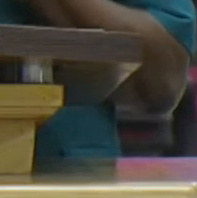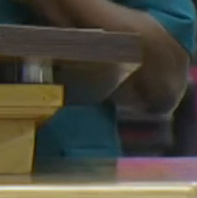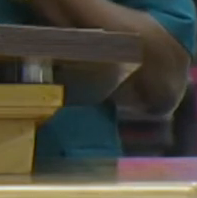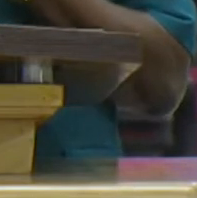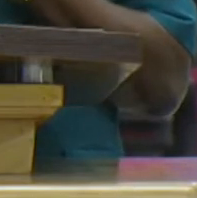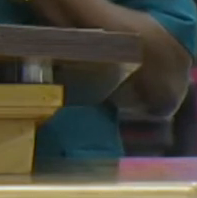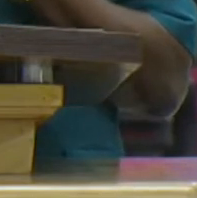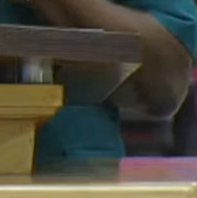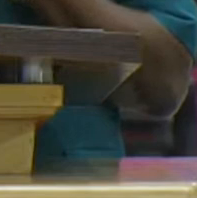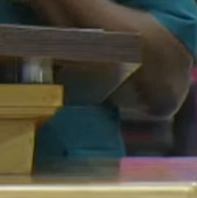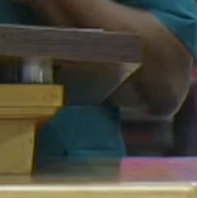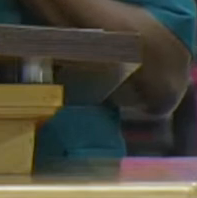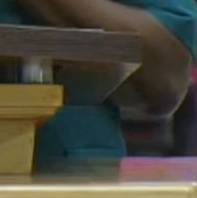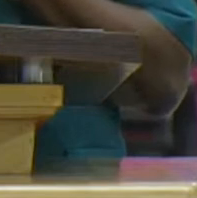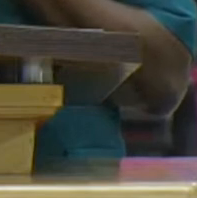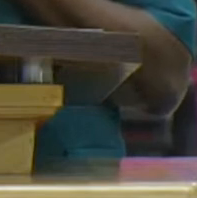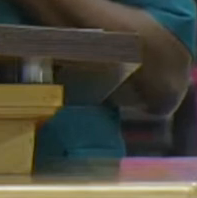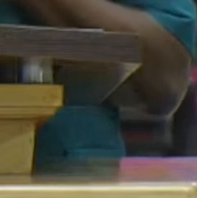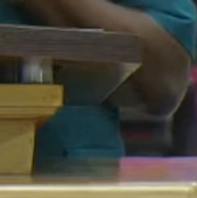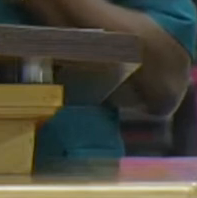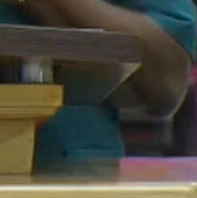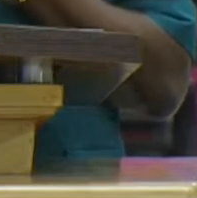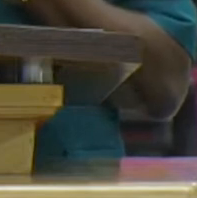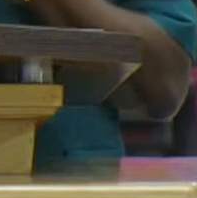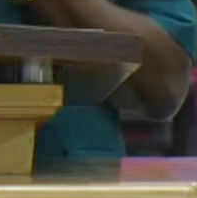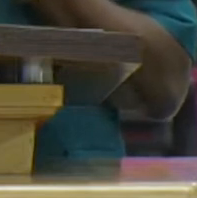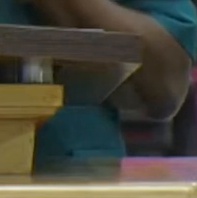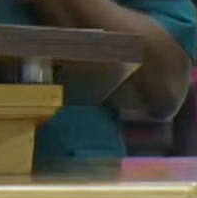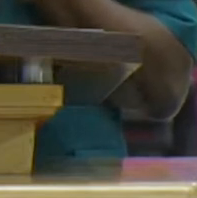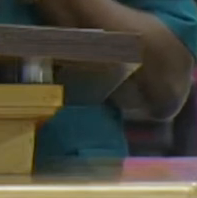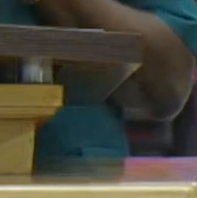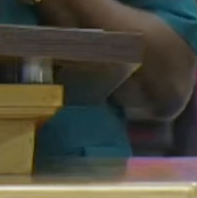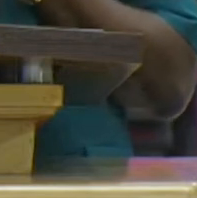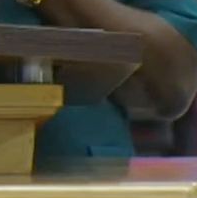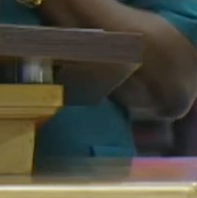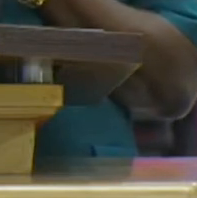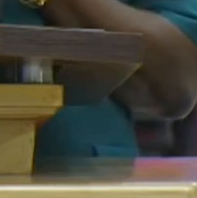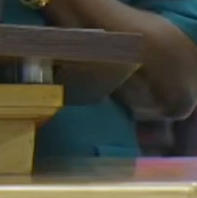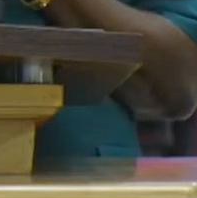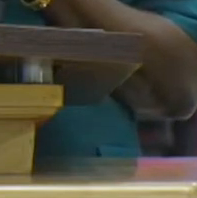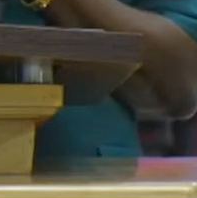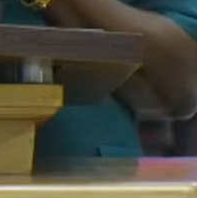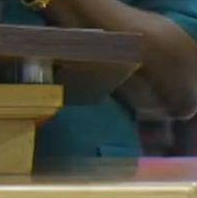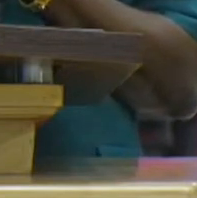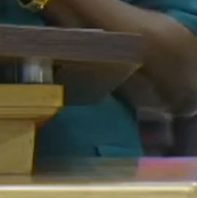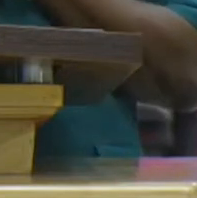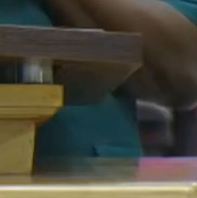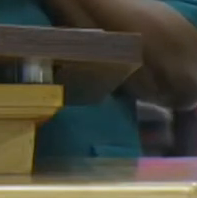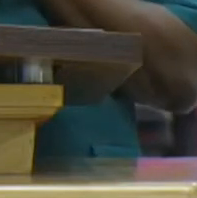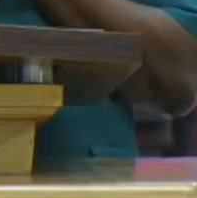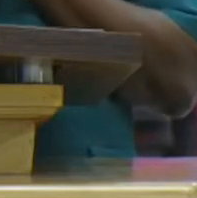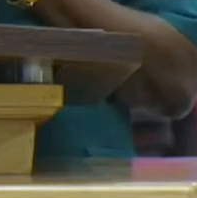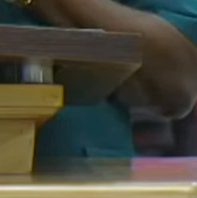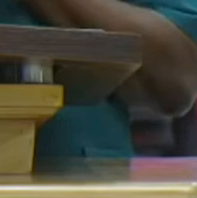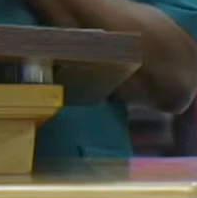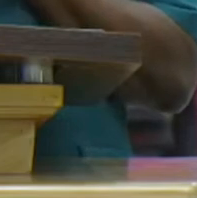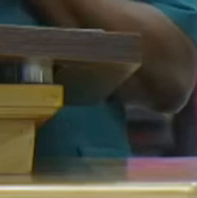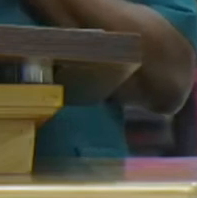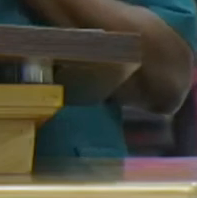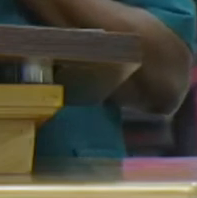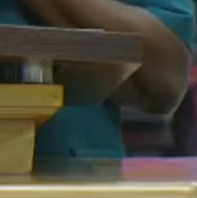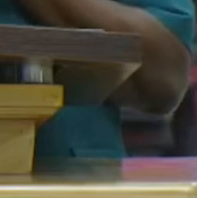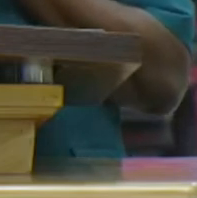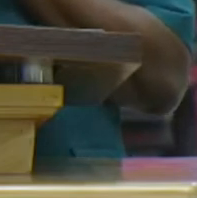My body, my soul, my spirit, ninu ara okan ati temi mi, I